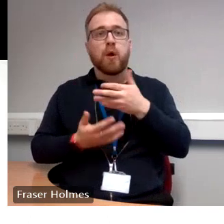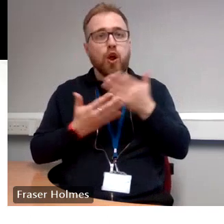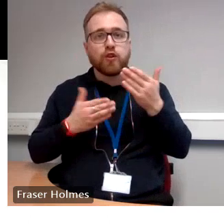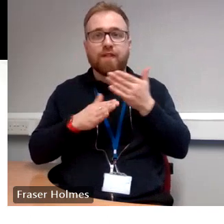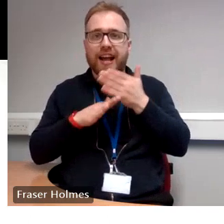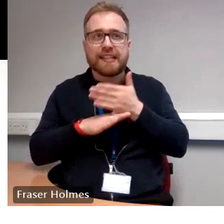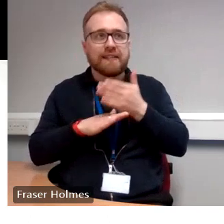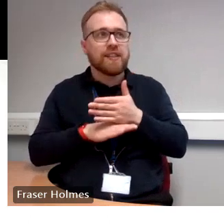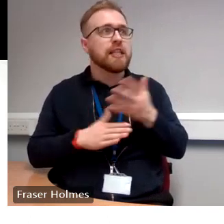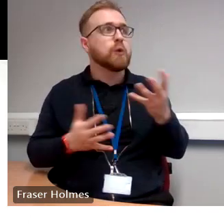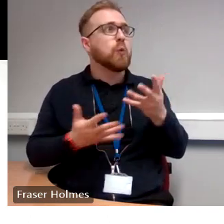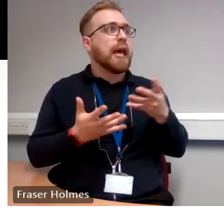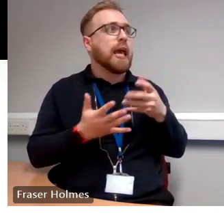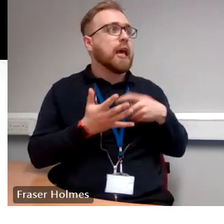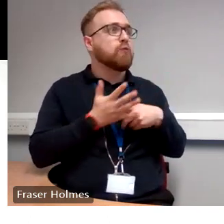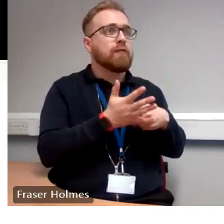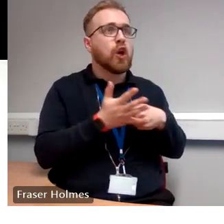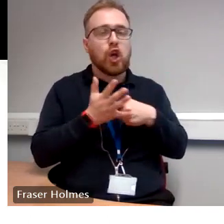refer patients to.